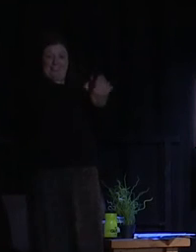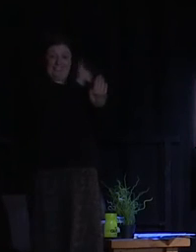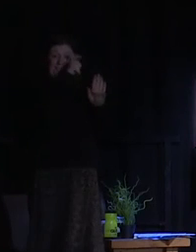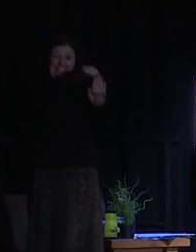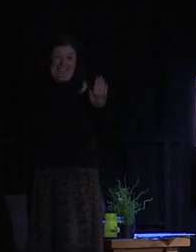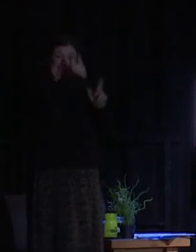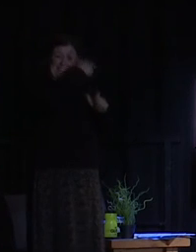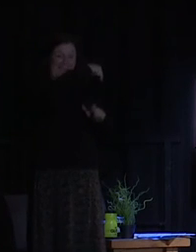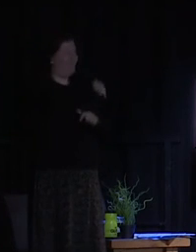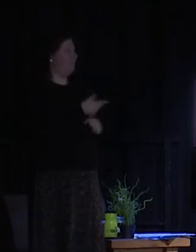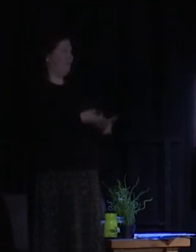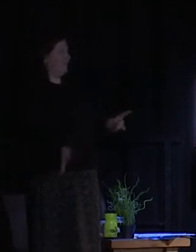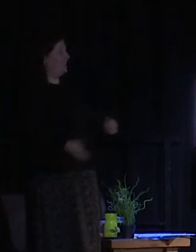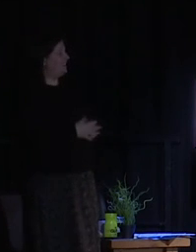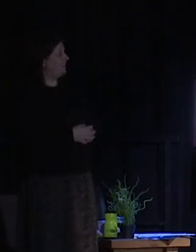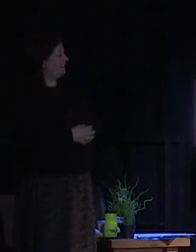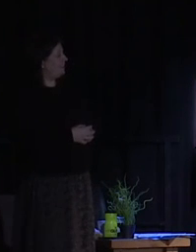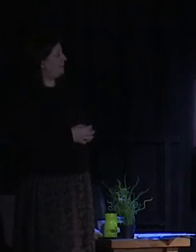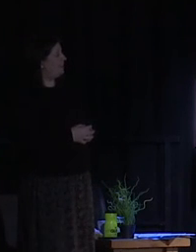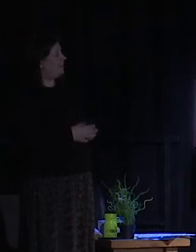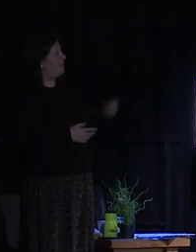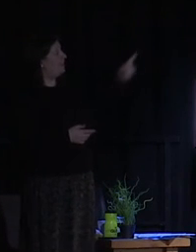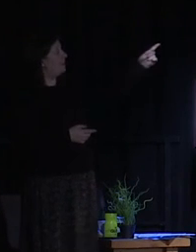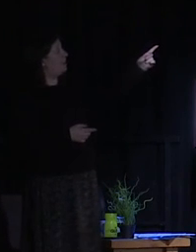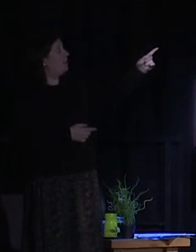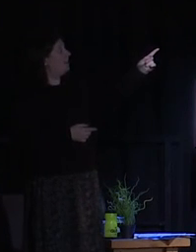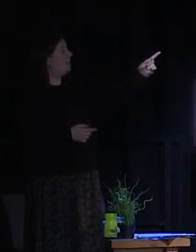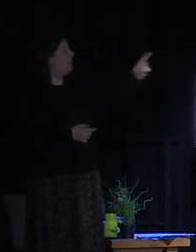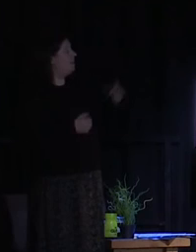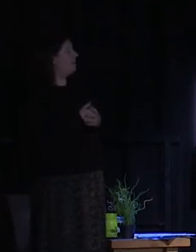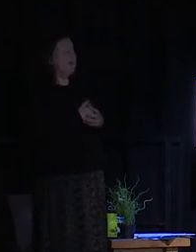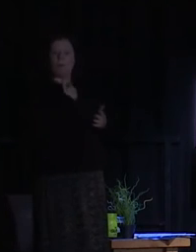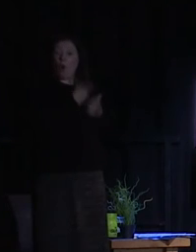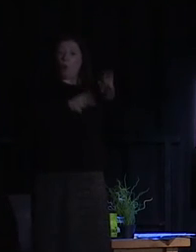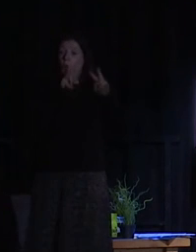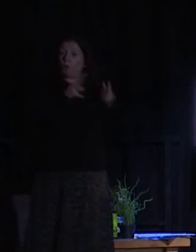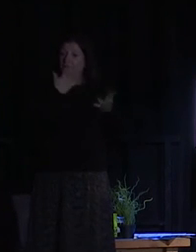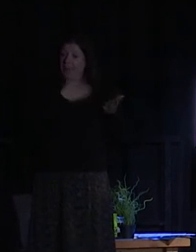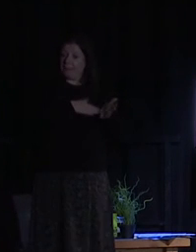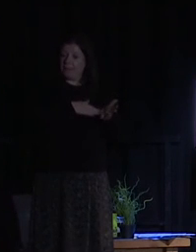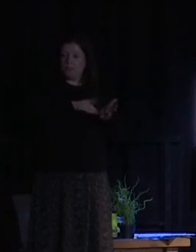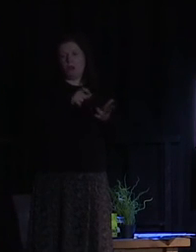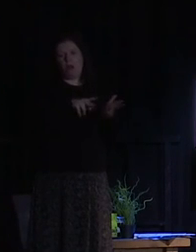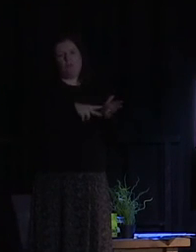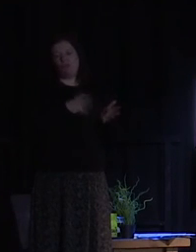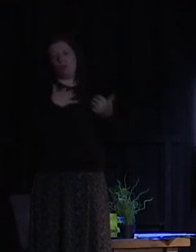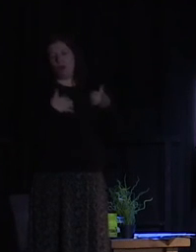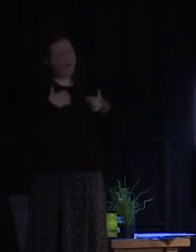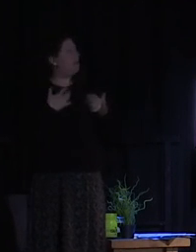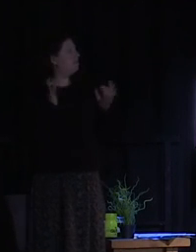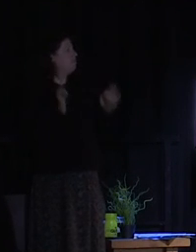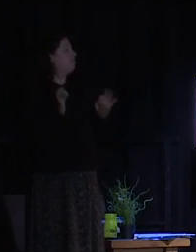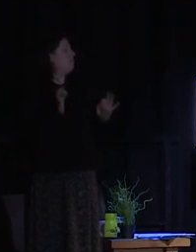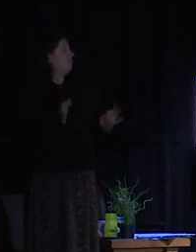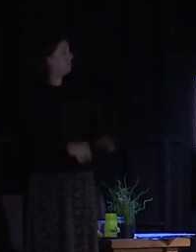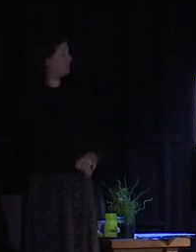That's one that's lovely. Bridge, of course. Now, I only saw about 10 minutes of it, so that's why it's in honourable mentions. But why God, the ambition, the commentary, oh, hurrah, hurrah,